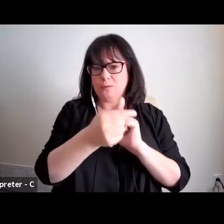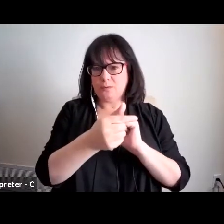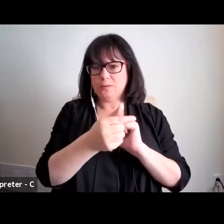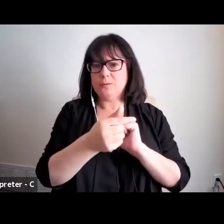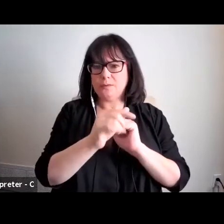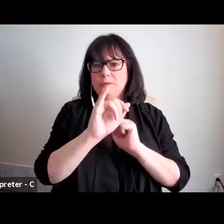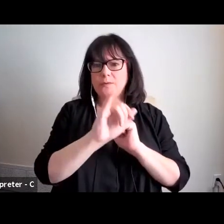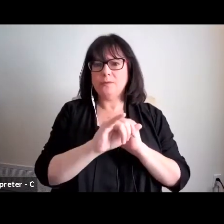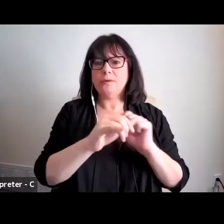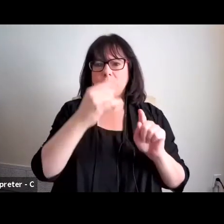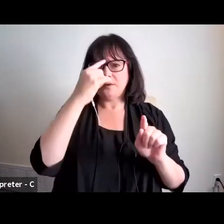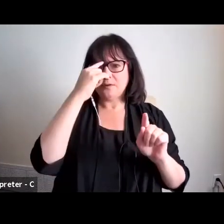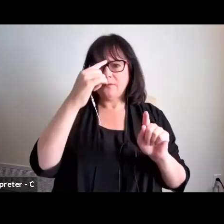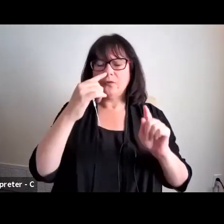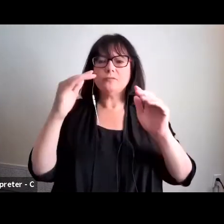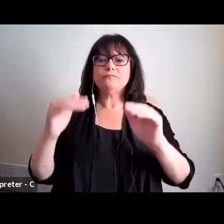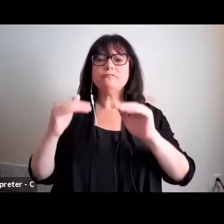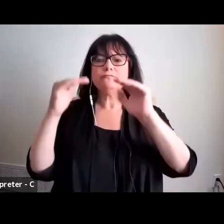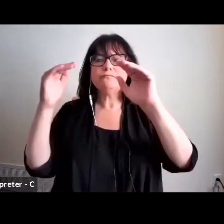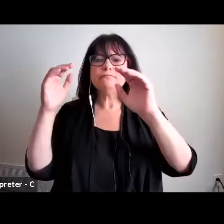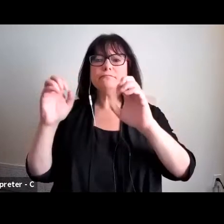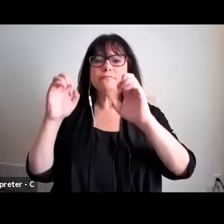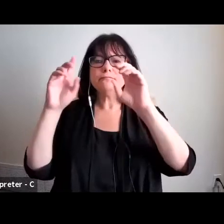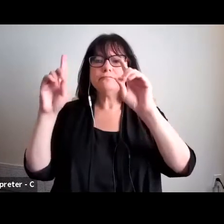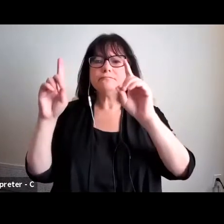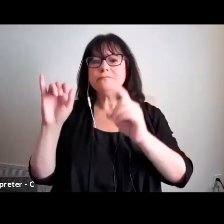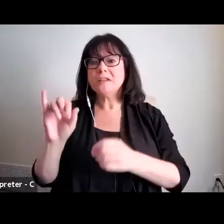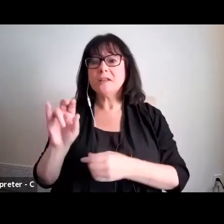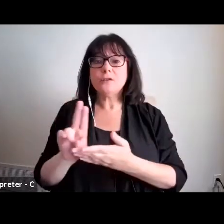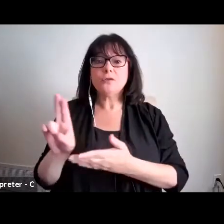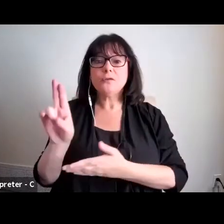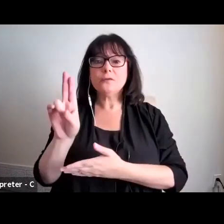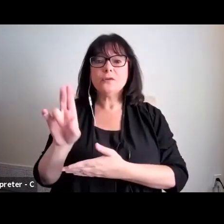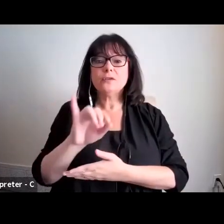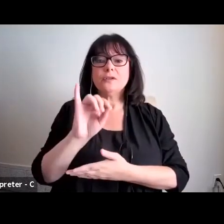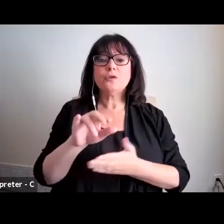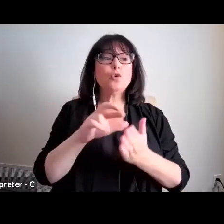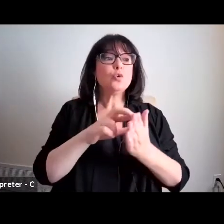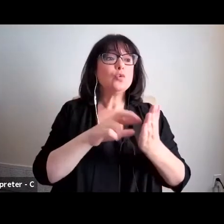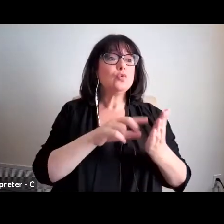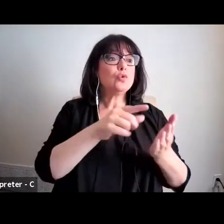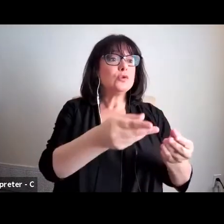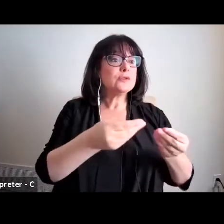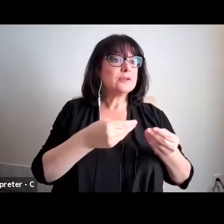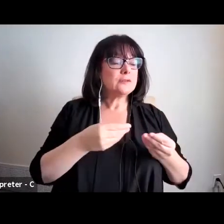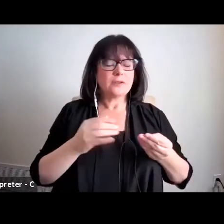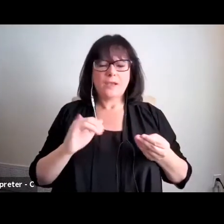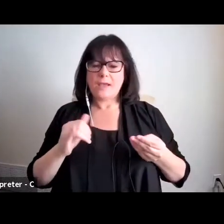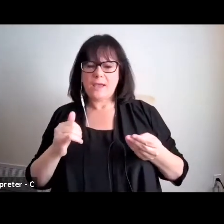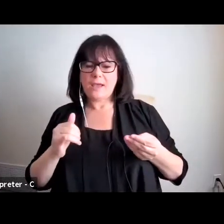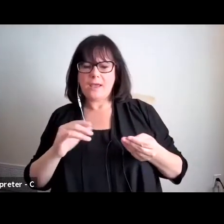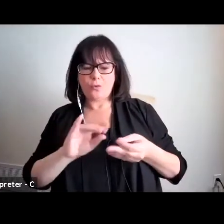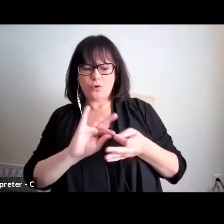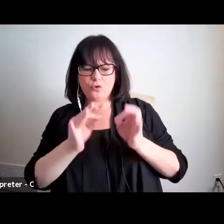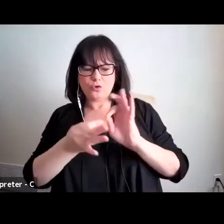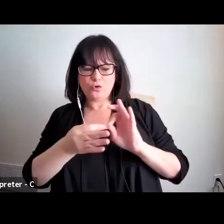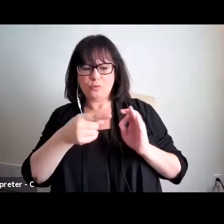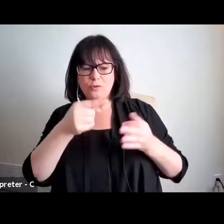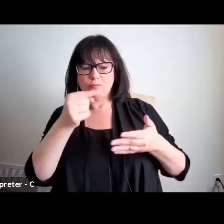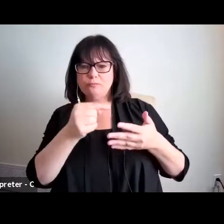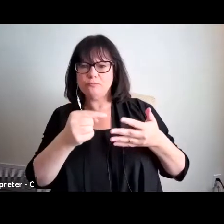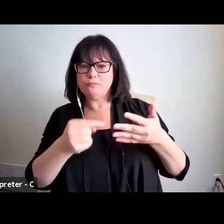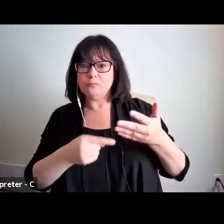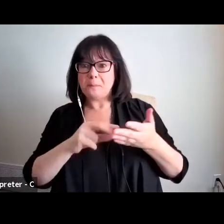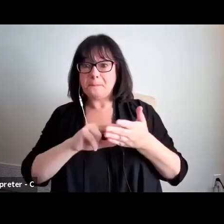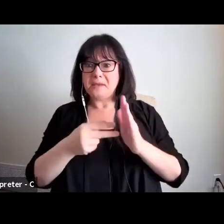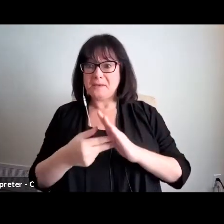higher education, and we will be regularly updating the community. But let me share with you what we do know so